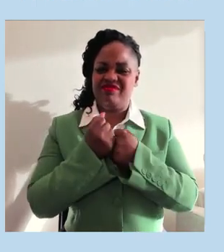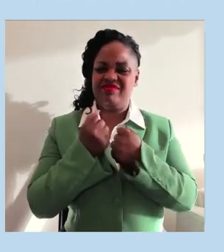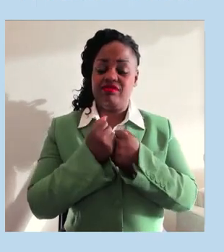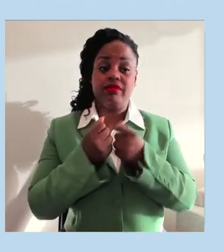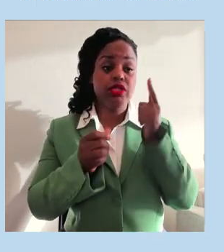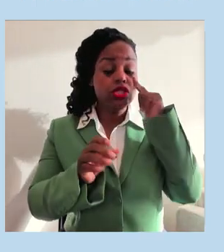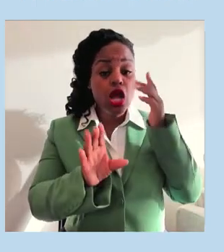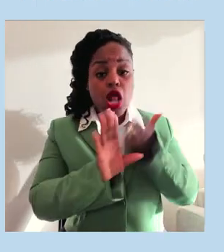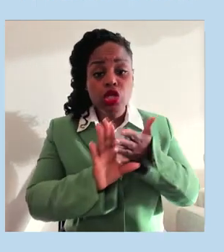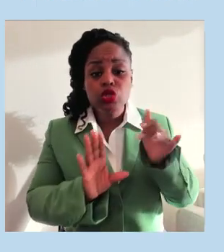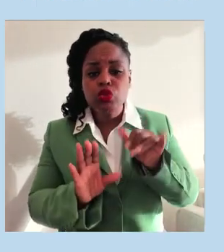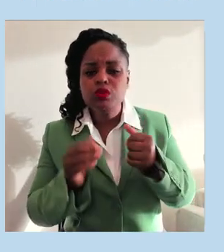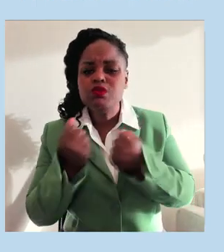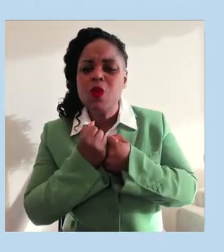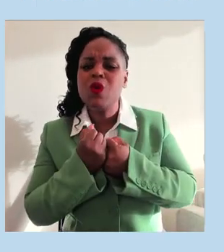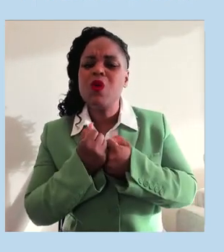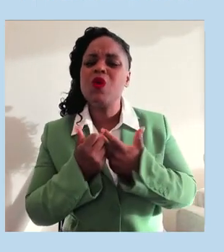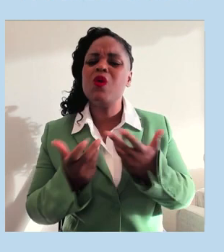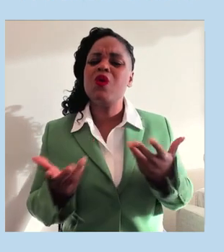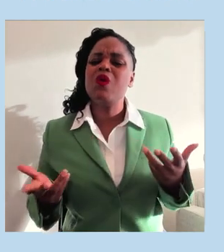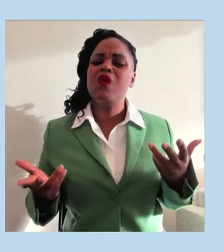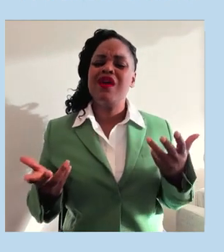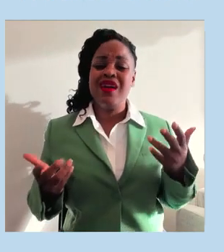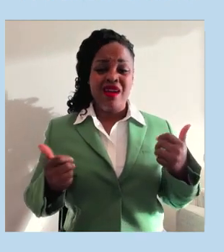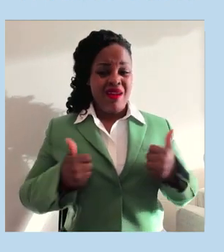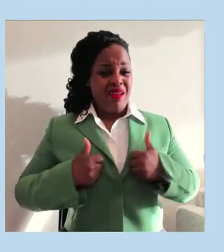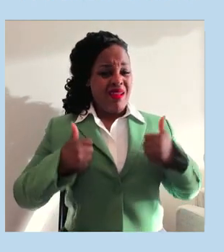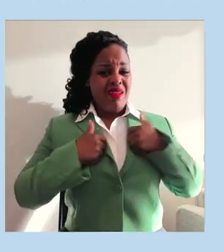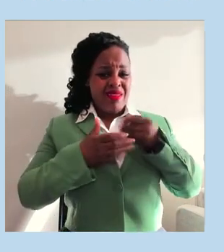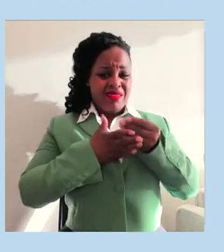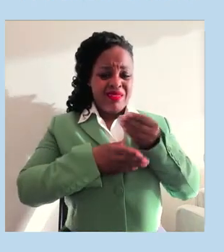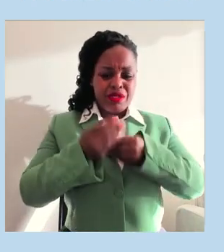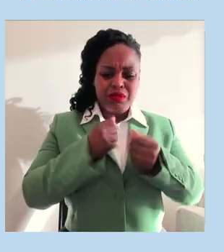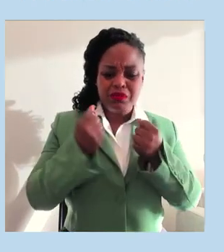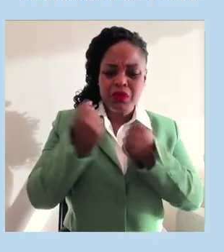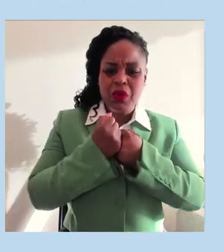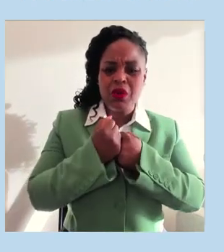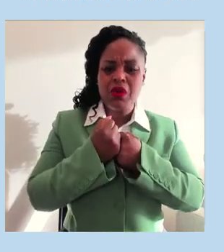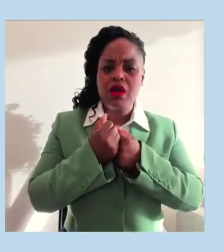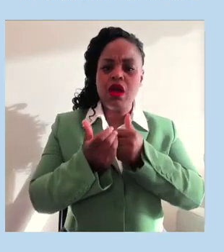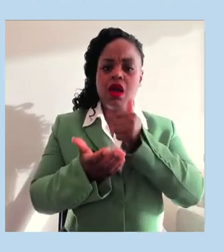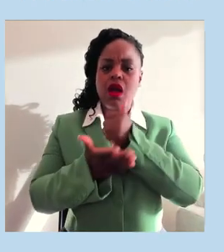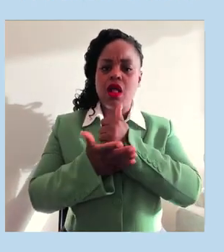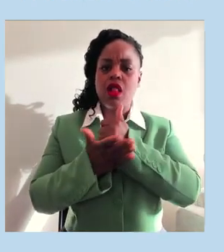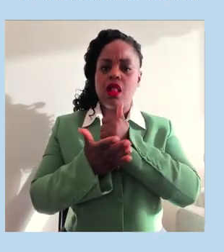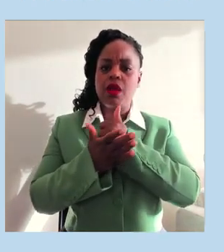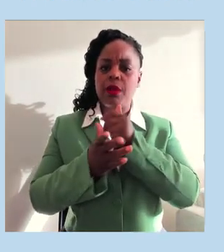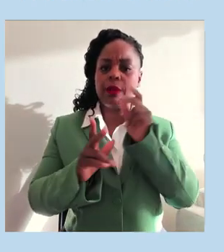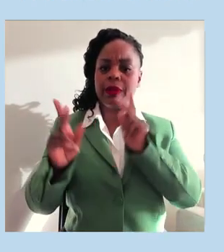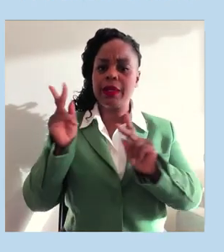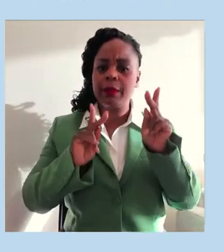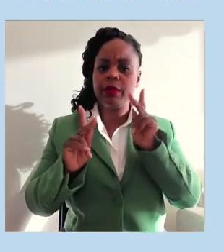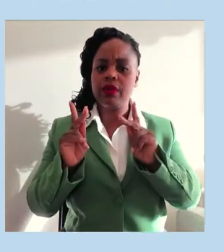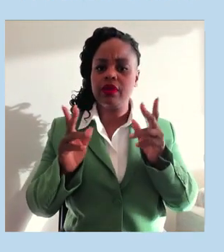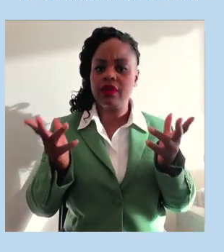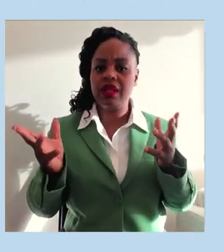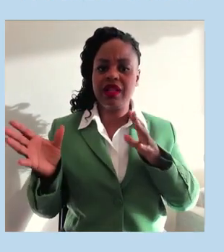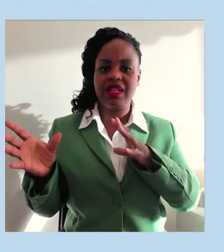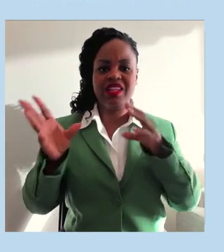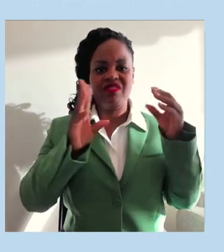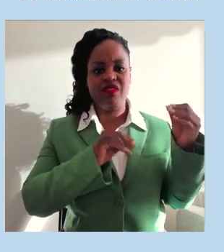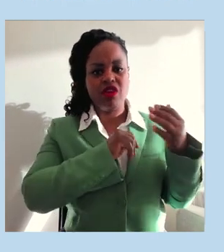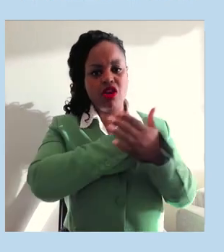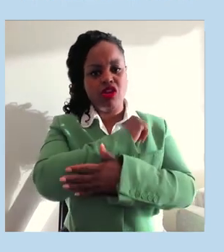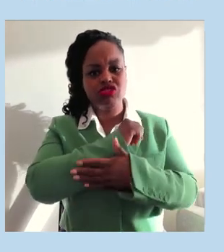by enabling cross-border aid for those forcibly displaced and upholding the principles of non-refoulement.